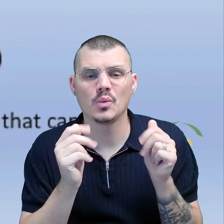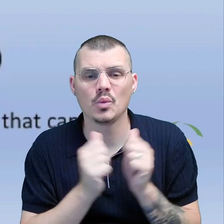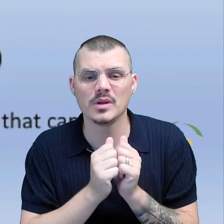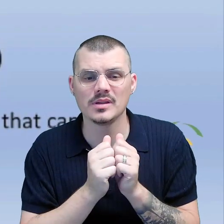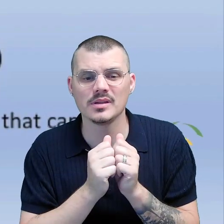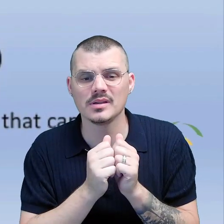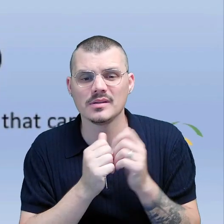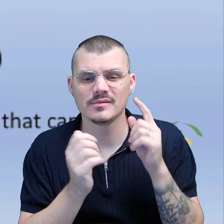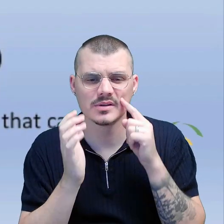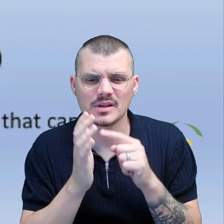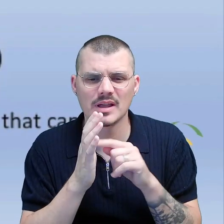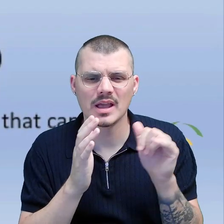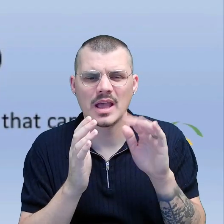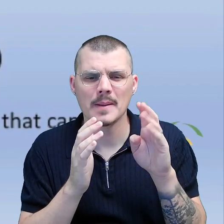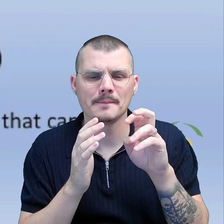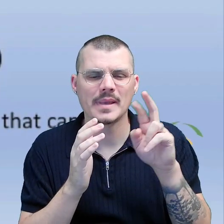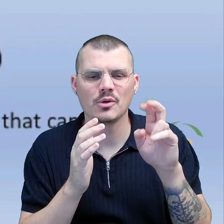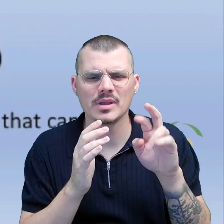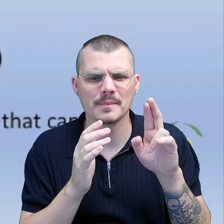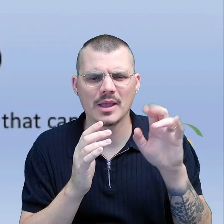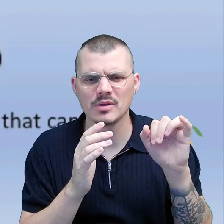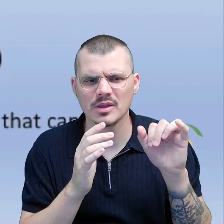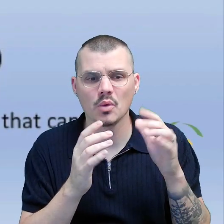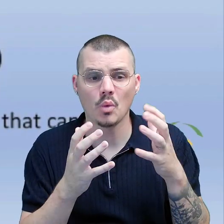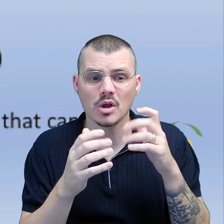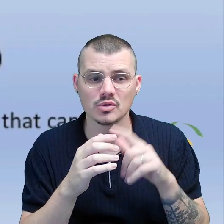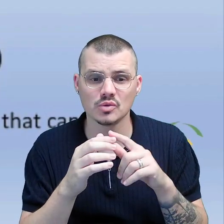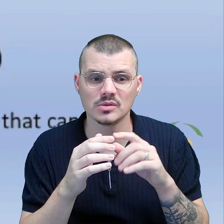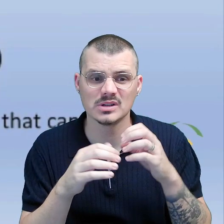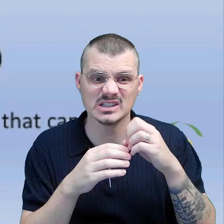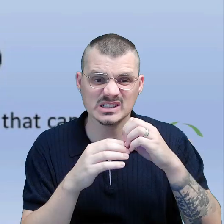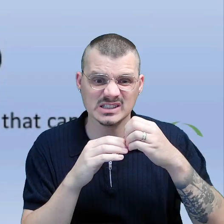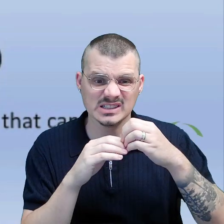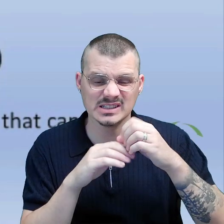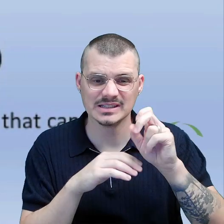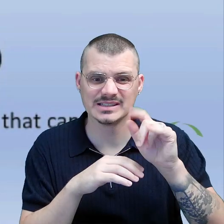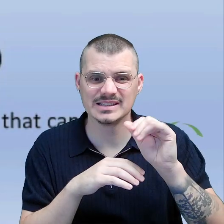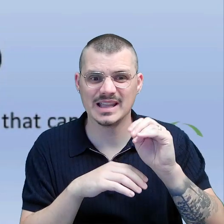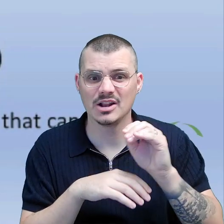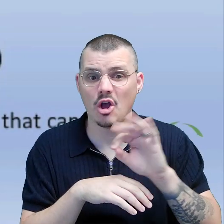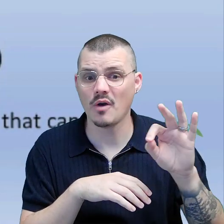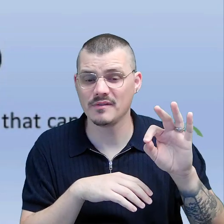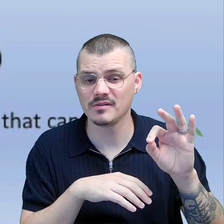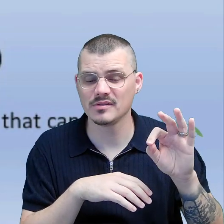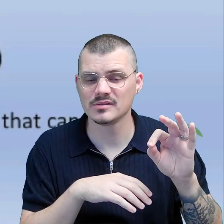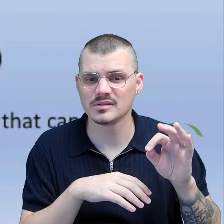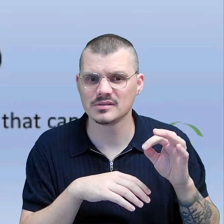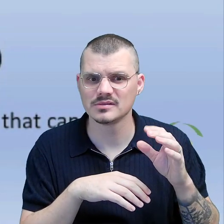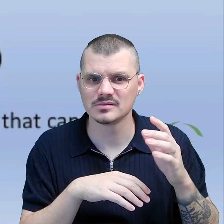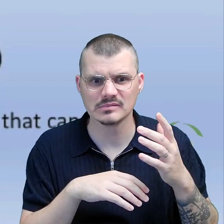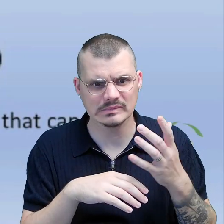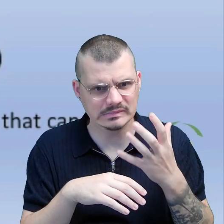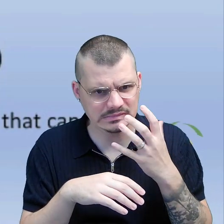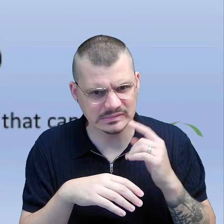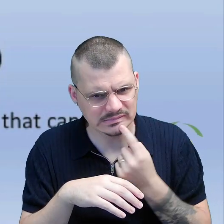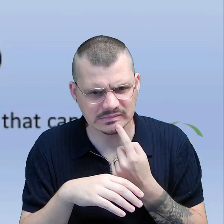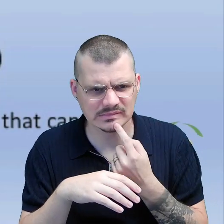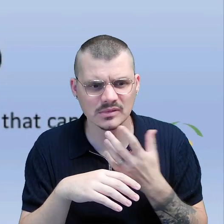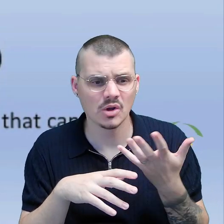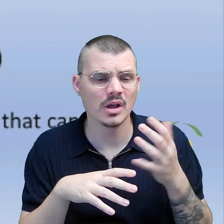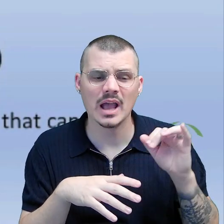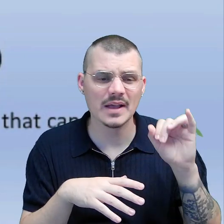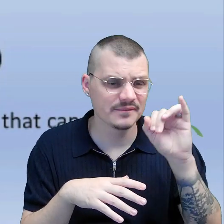with, for example, beriberi want to claw their skin off. It's a very miserable condition, and so